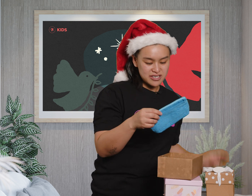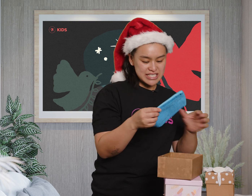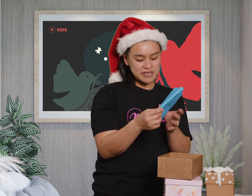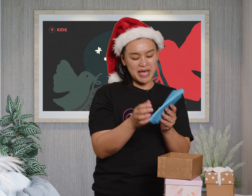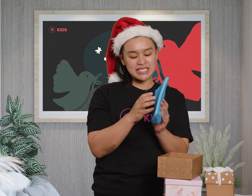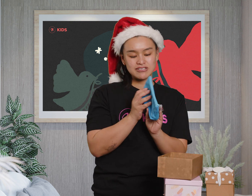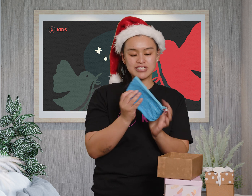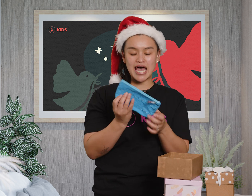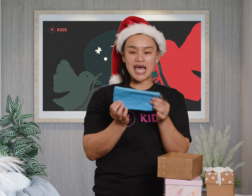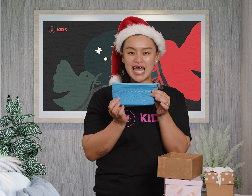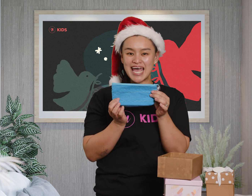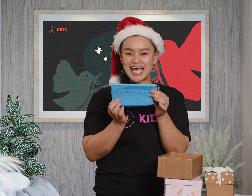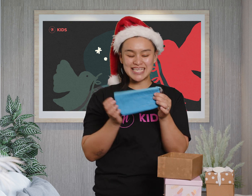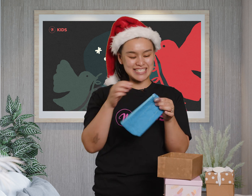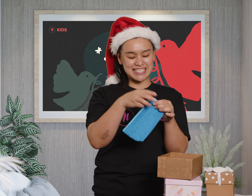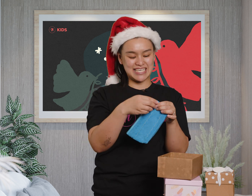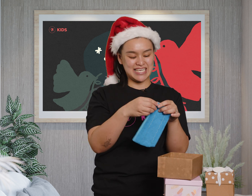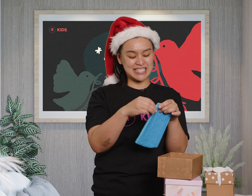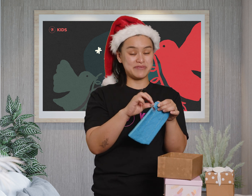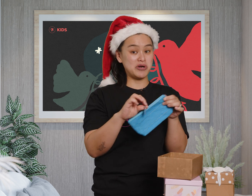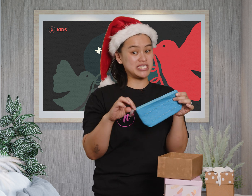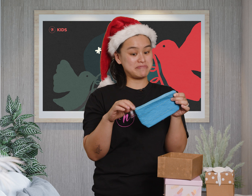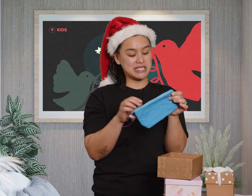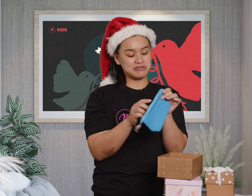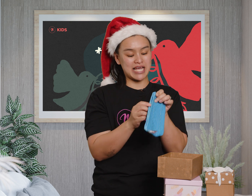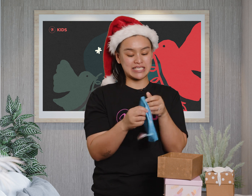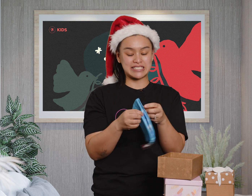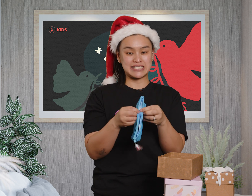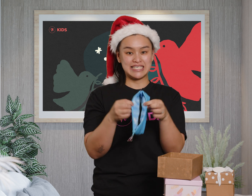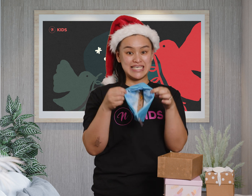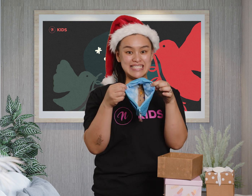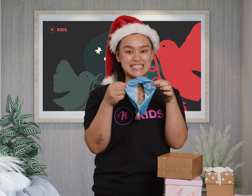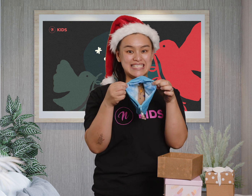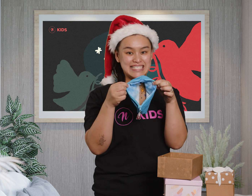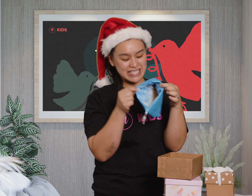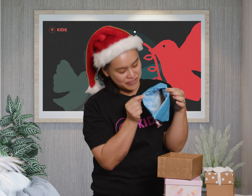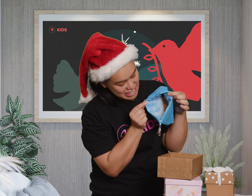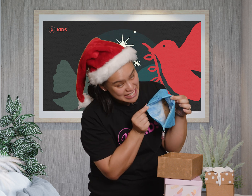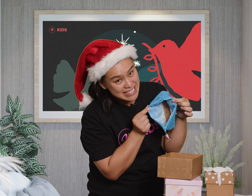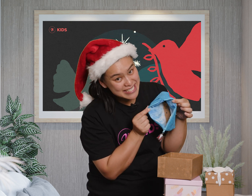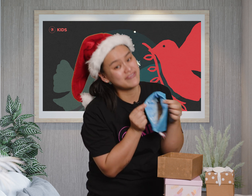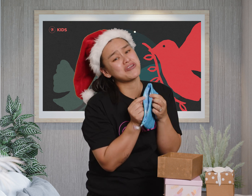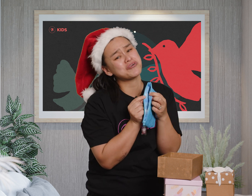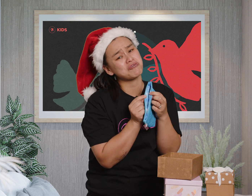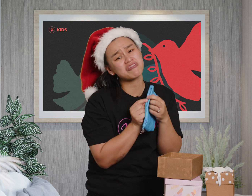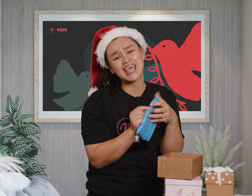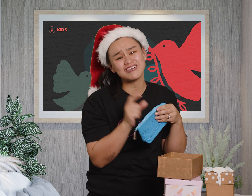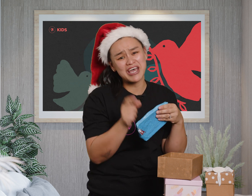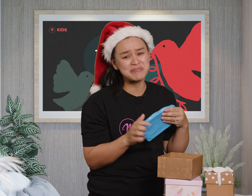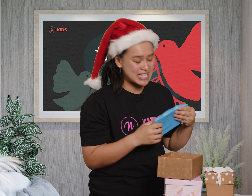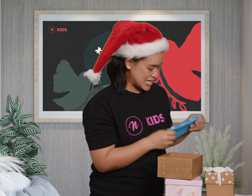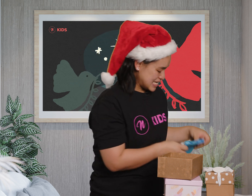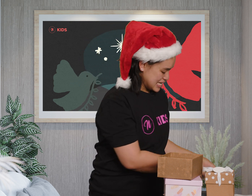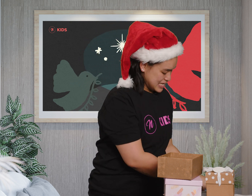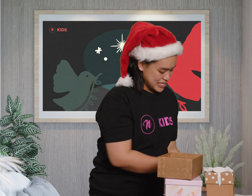Oh, it's a pencil case. It's a Moses pencil case. Can you see the fishes? Very cool. Thank